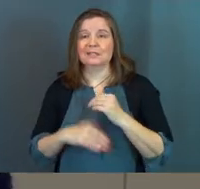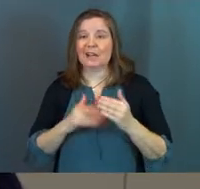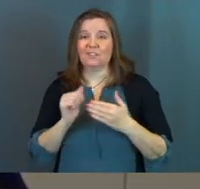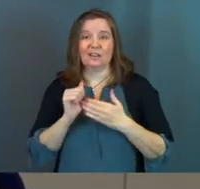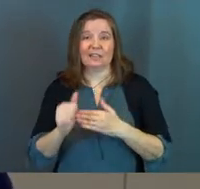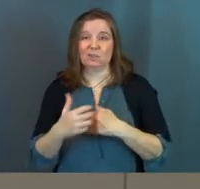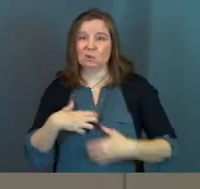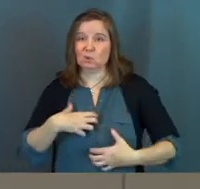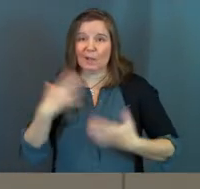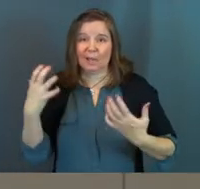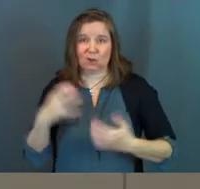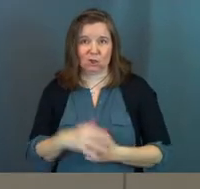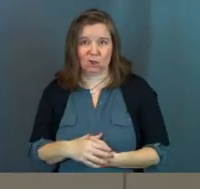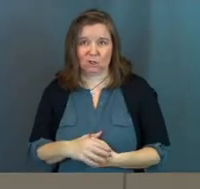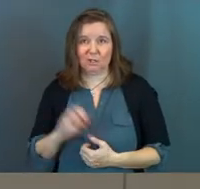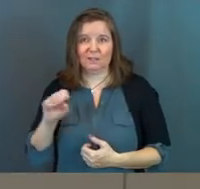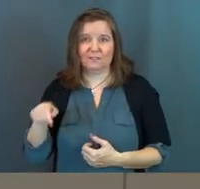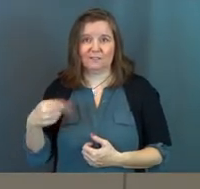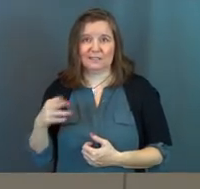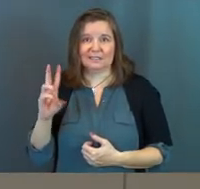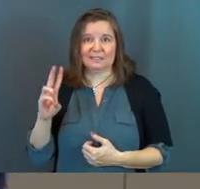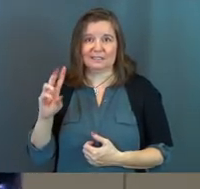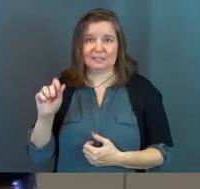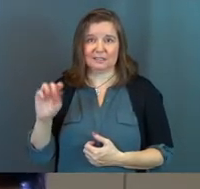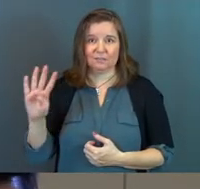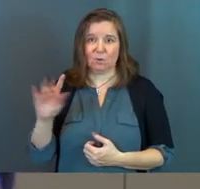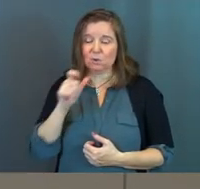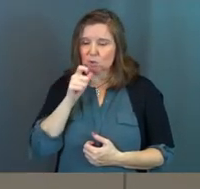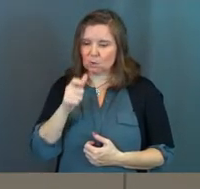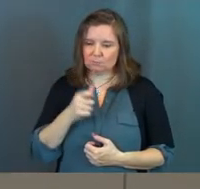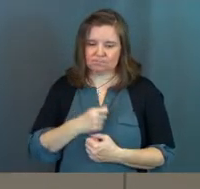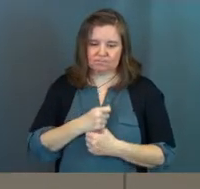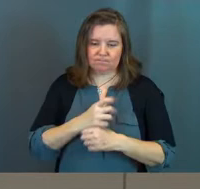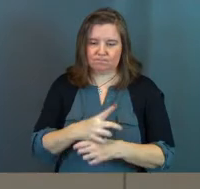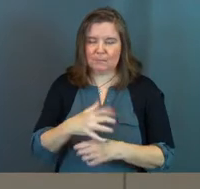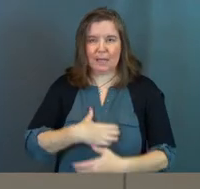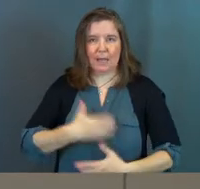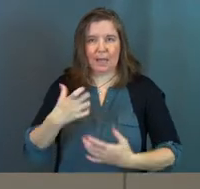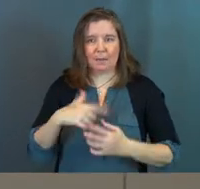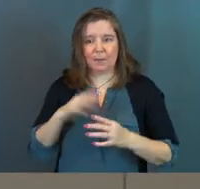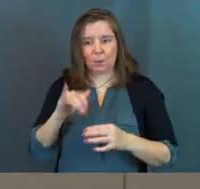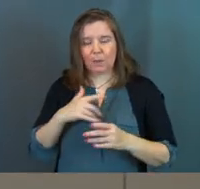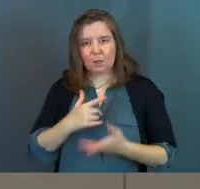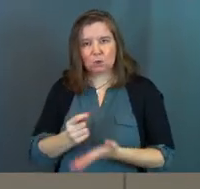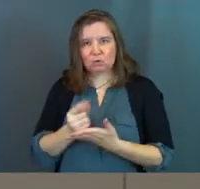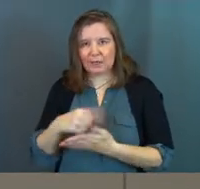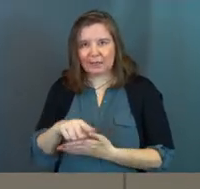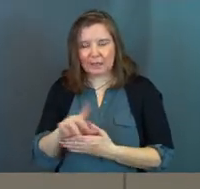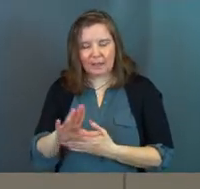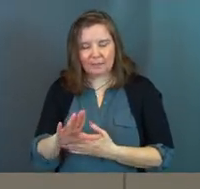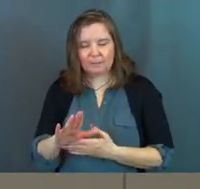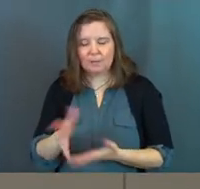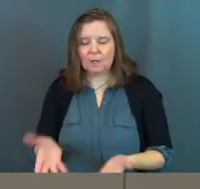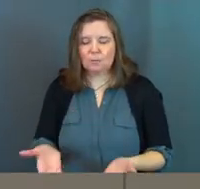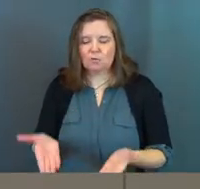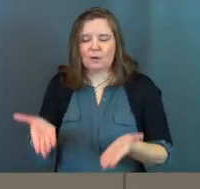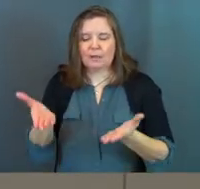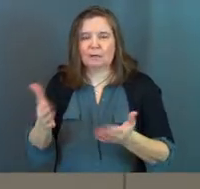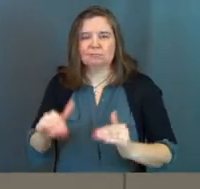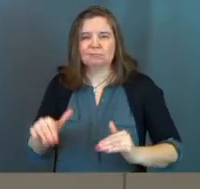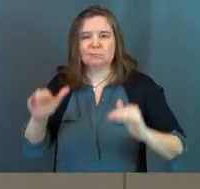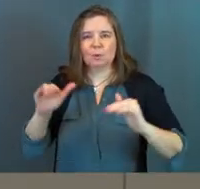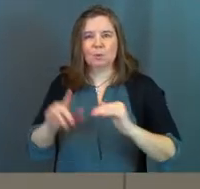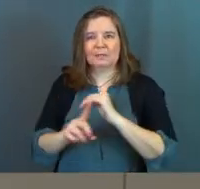lead to anger. Ephesians 6:4, fathers, do not provoke your children to anger by the way that you treat them. Rather, bring them up